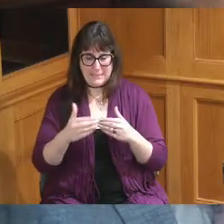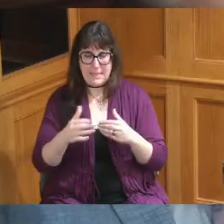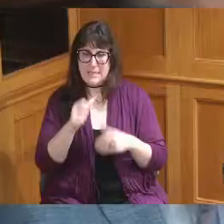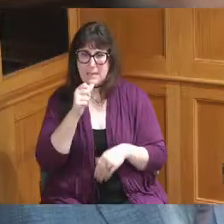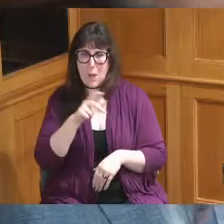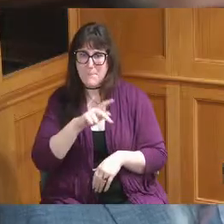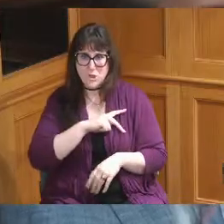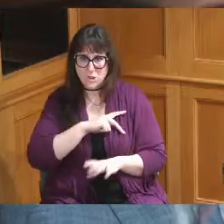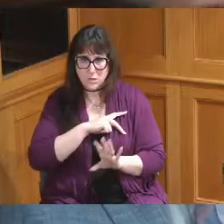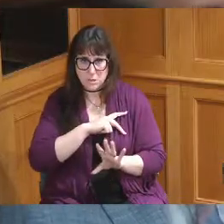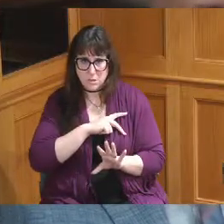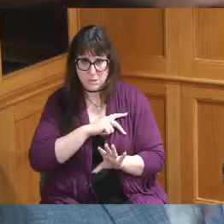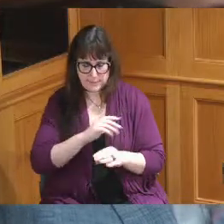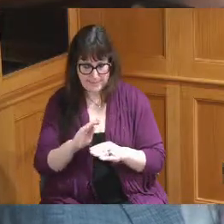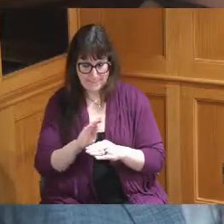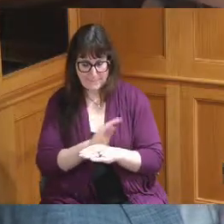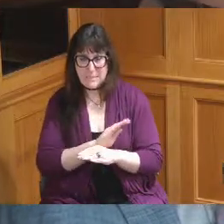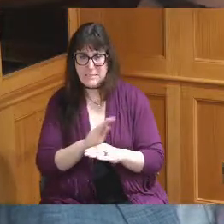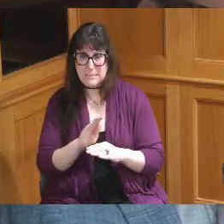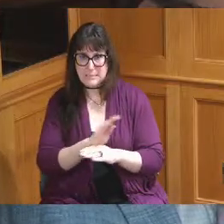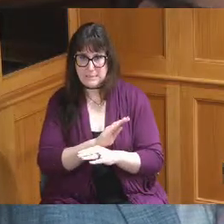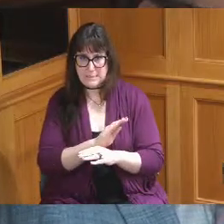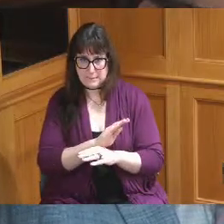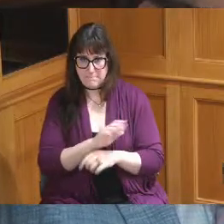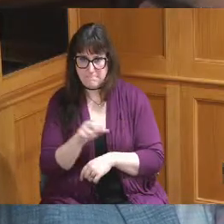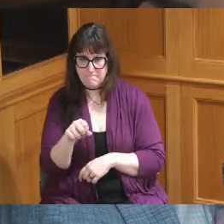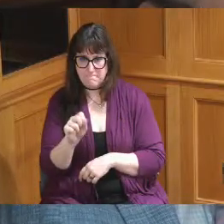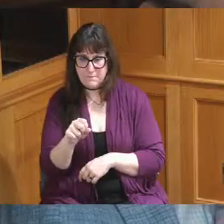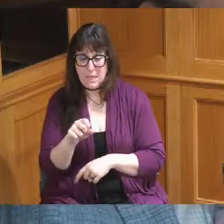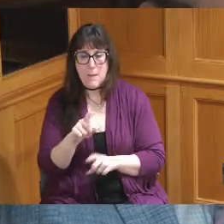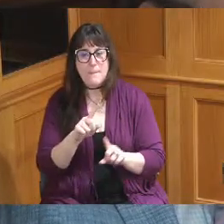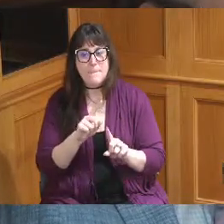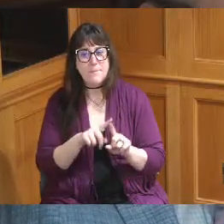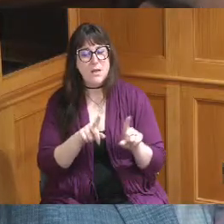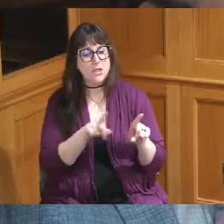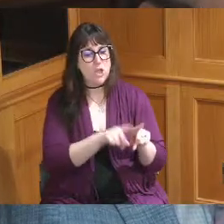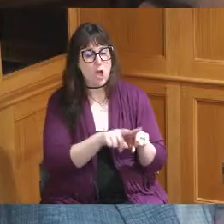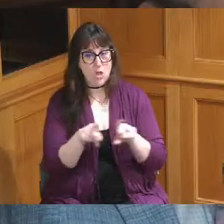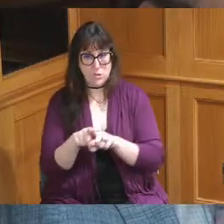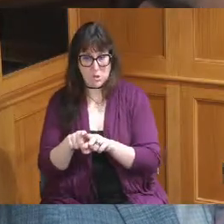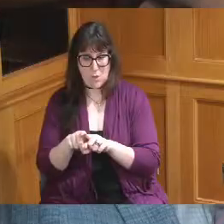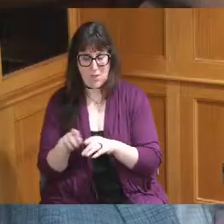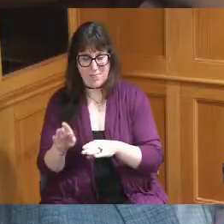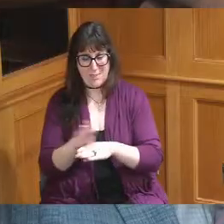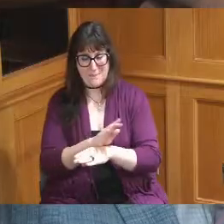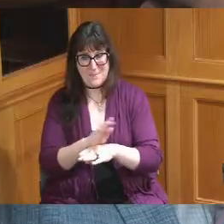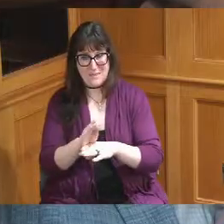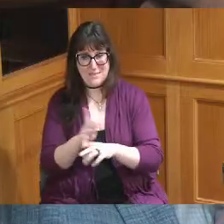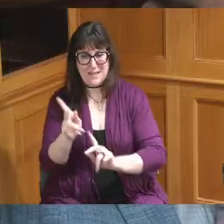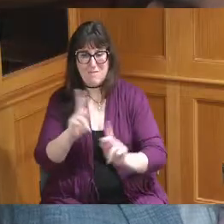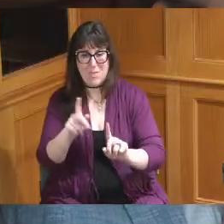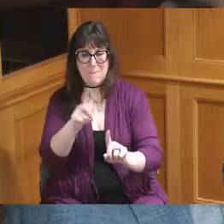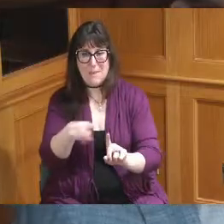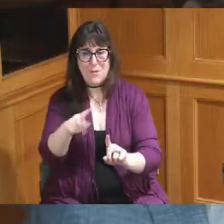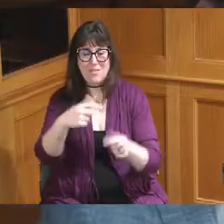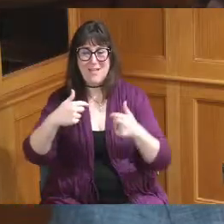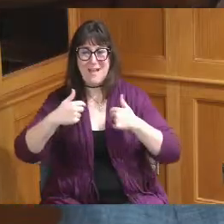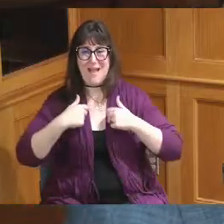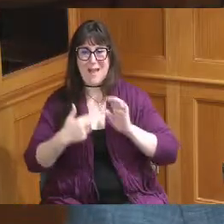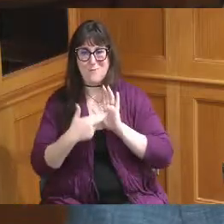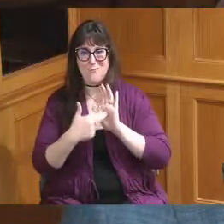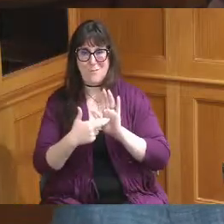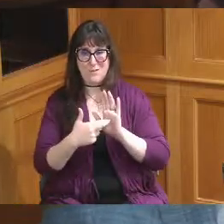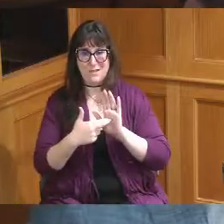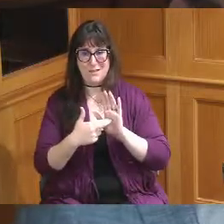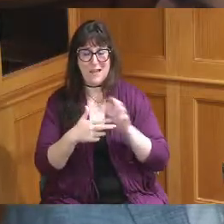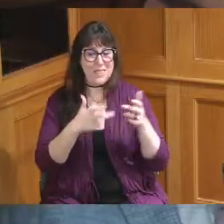Somebody said it was business, but it's also the business of the people that I'm supposed to be representing. The Bengals have their